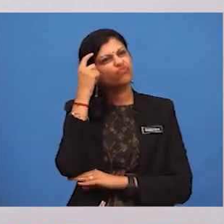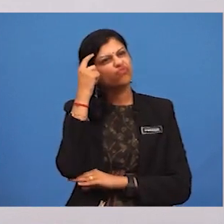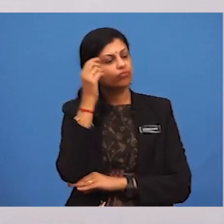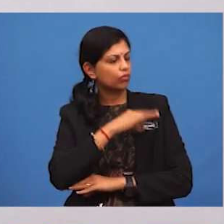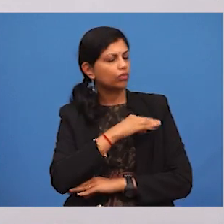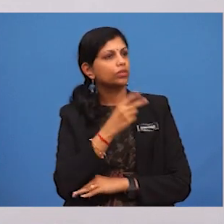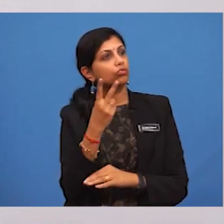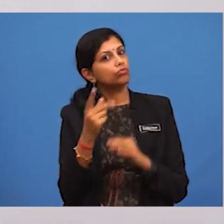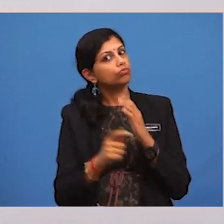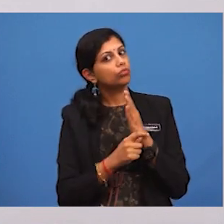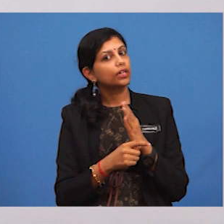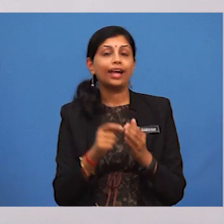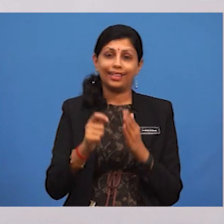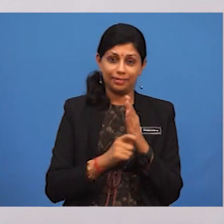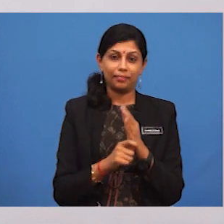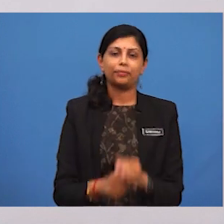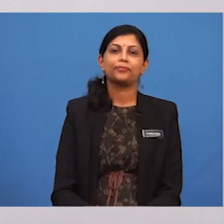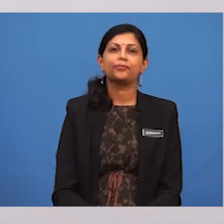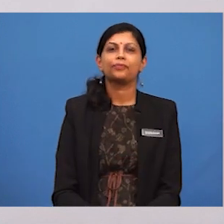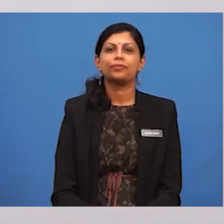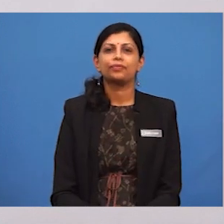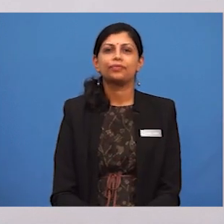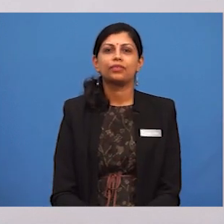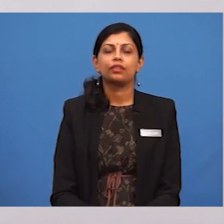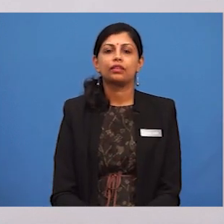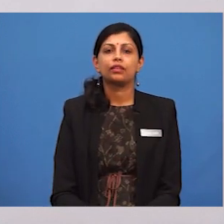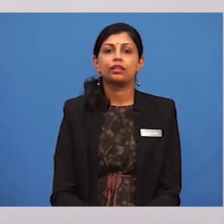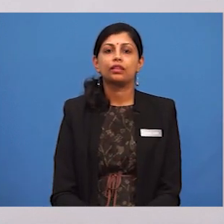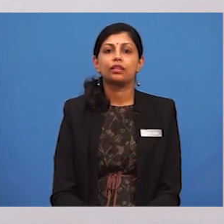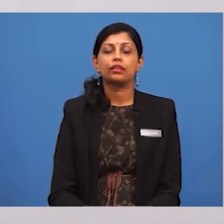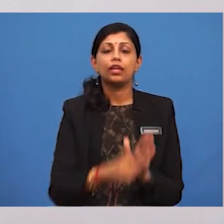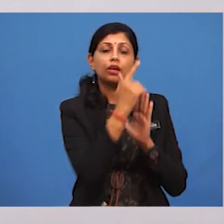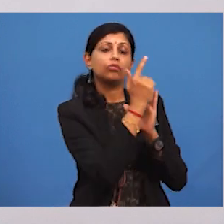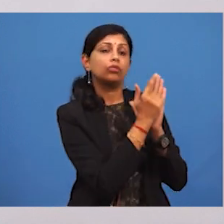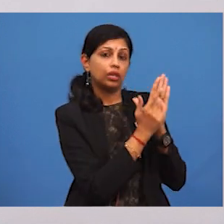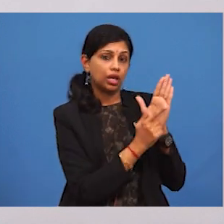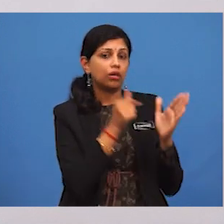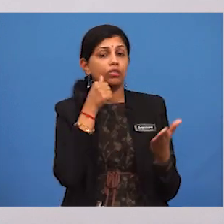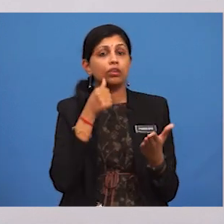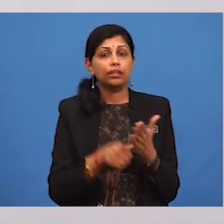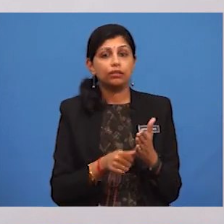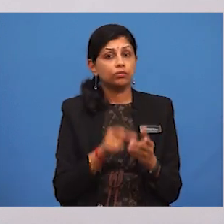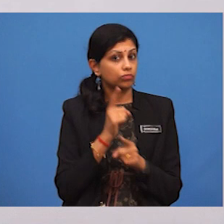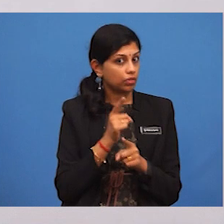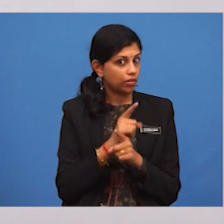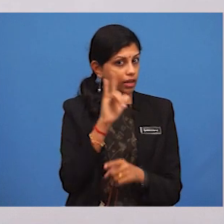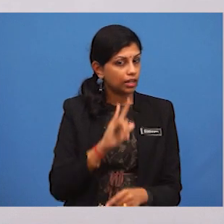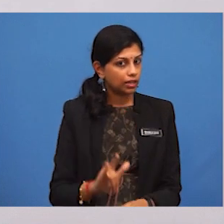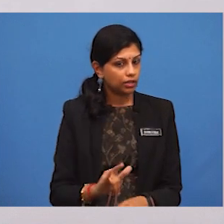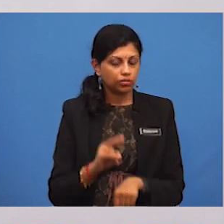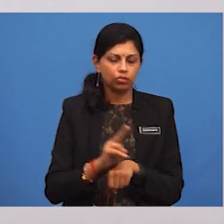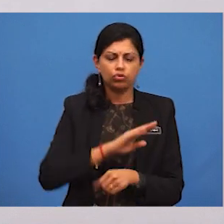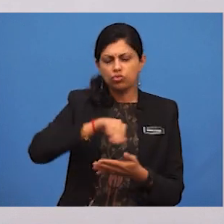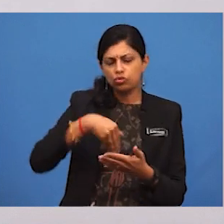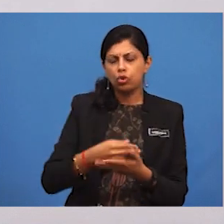When writing your letter, you must lay out your letter correctly. Use all the